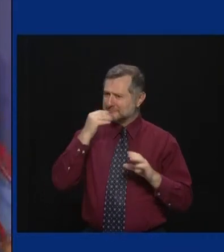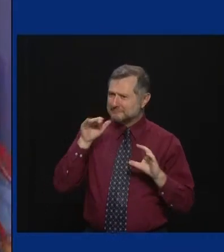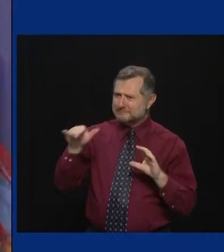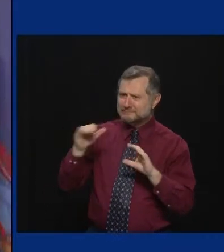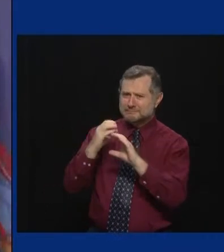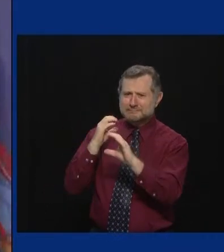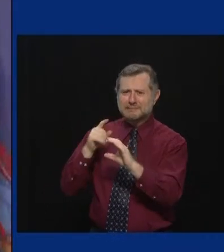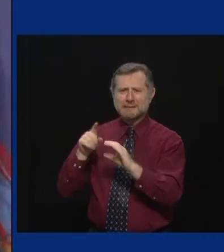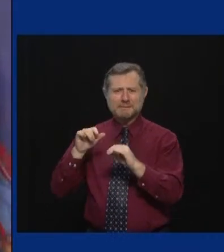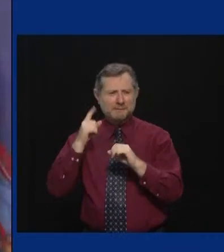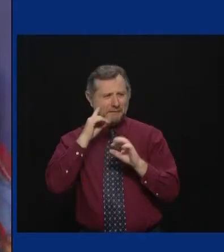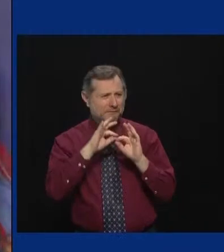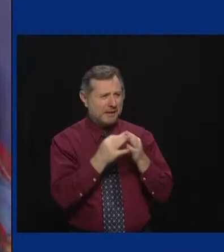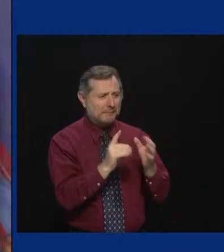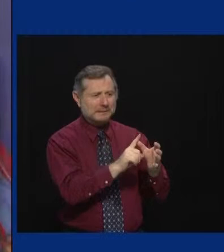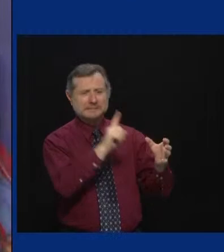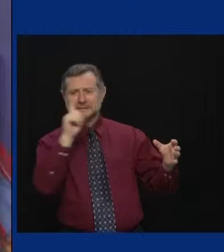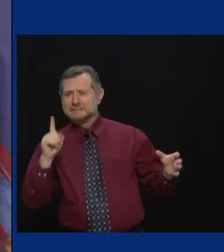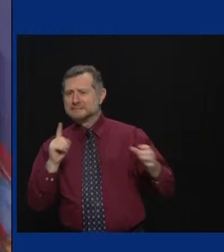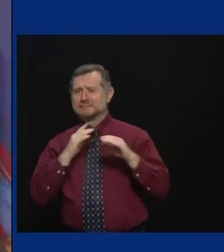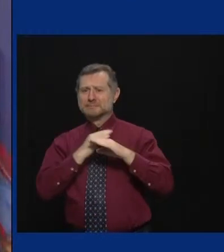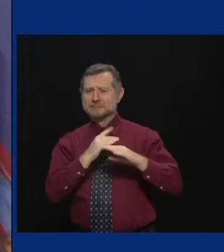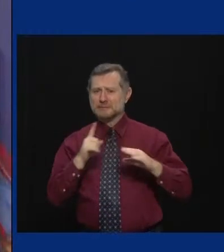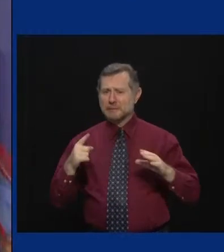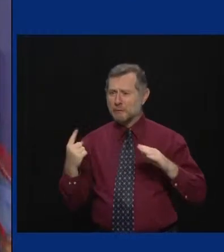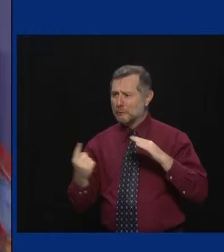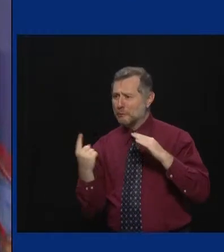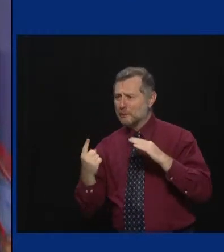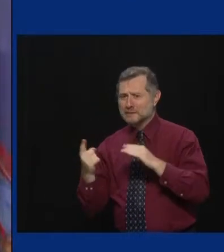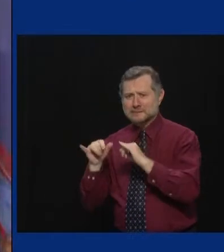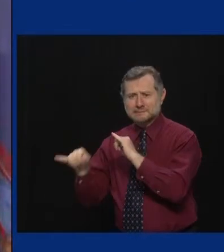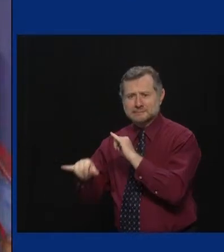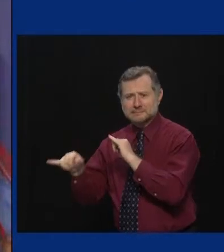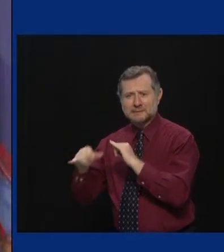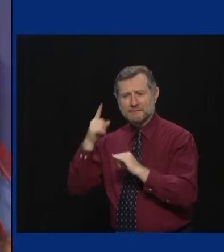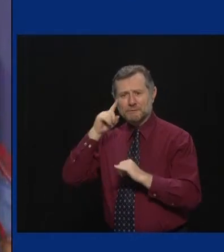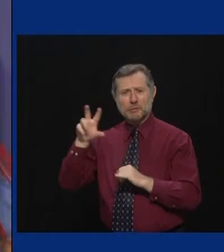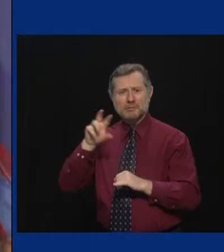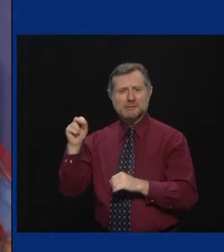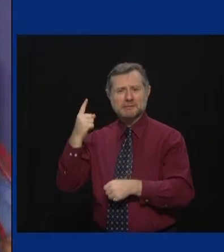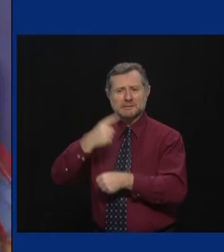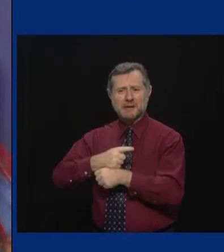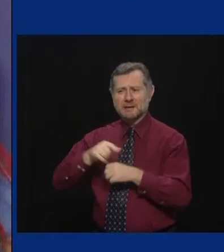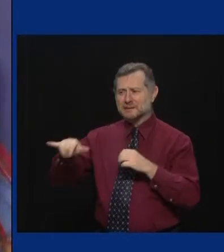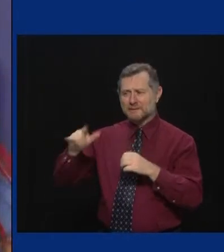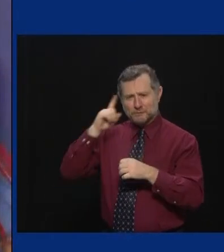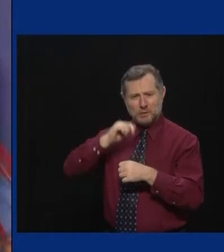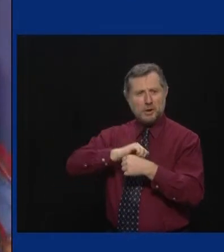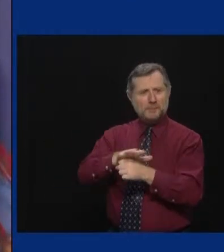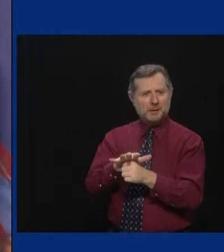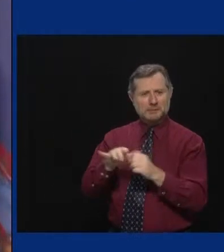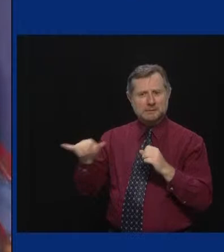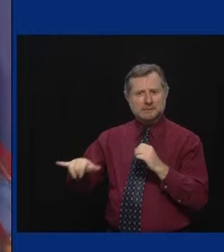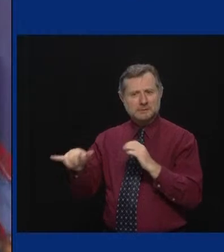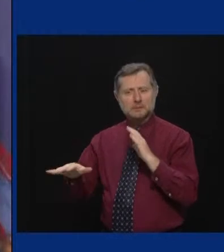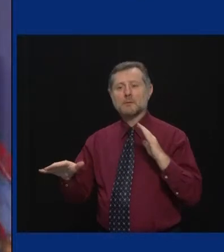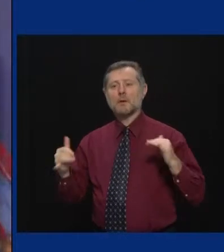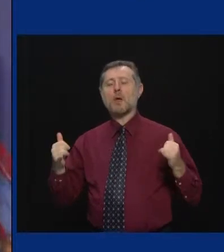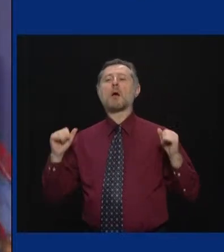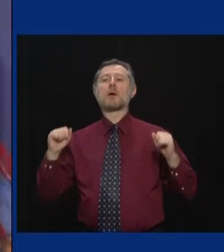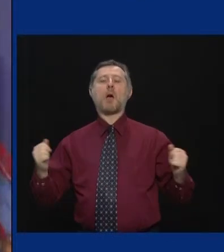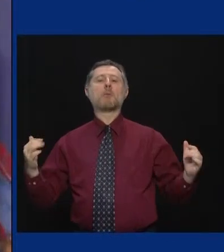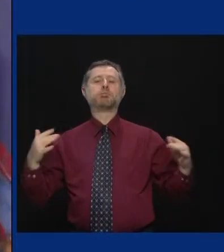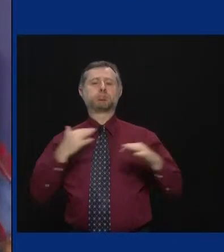they stayed healthy during the pandemic to keep the lights on in the state of New York. Let's give all the members of this family an incredible